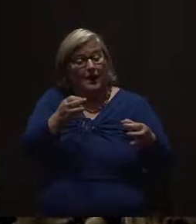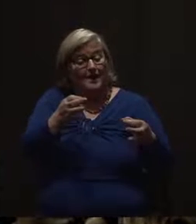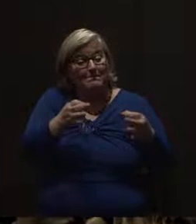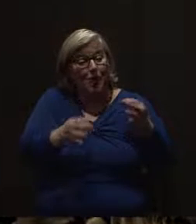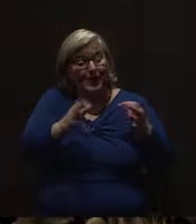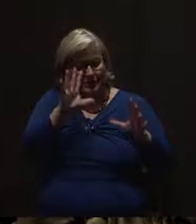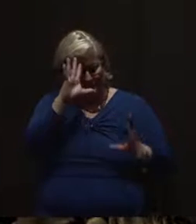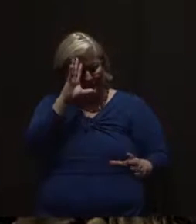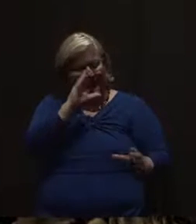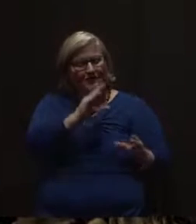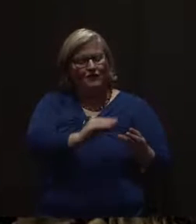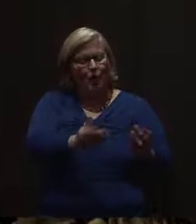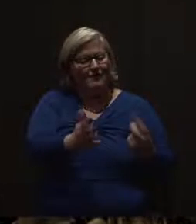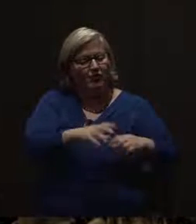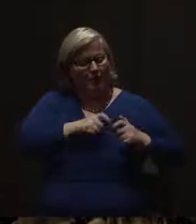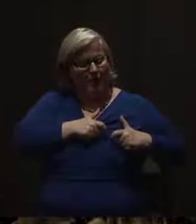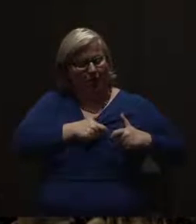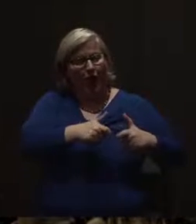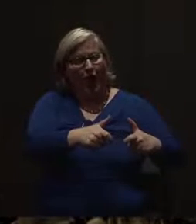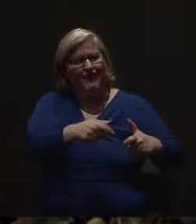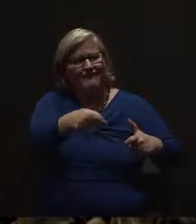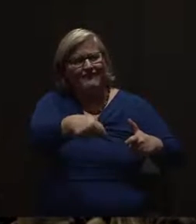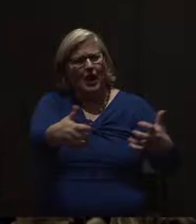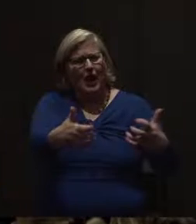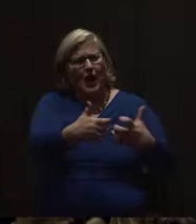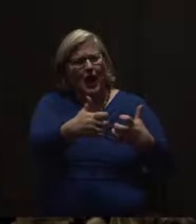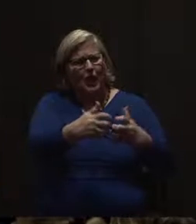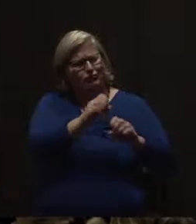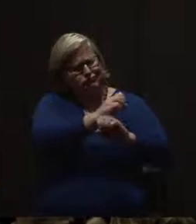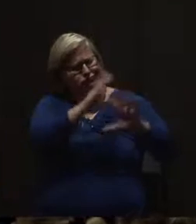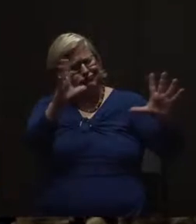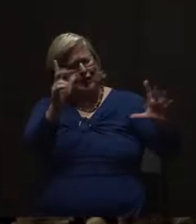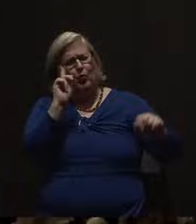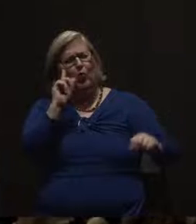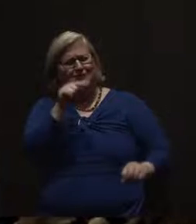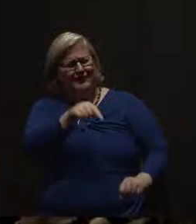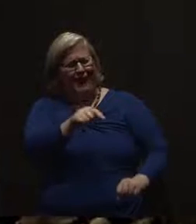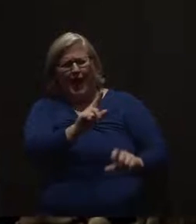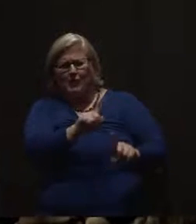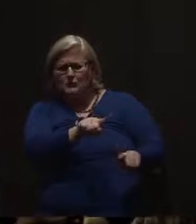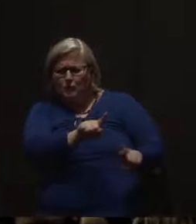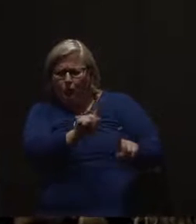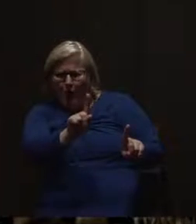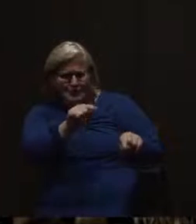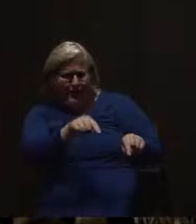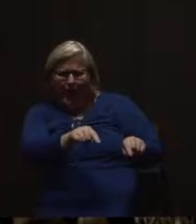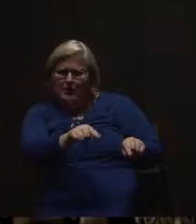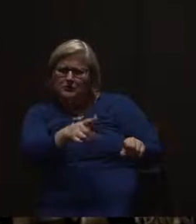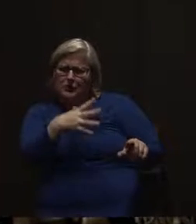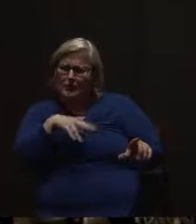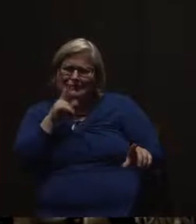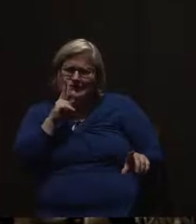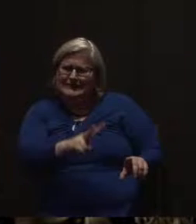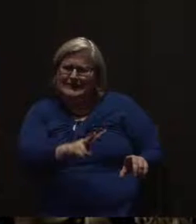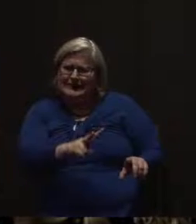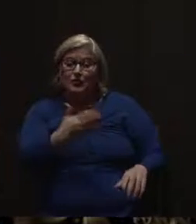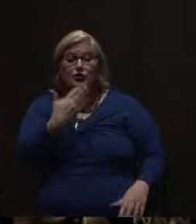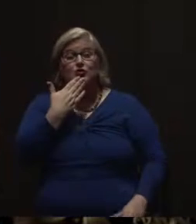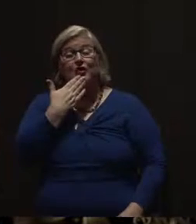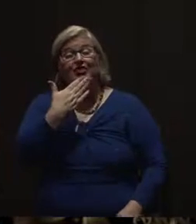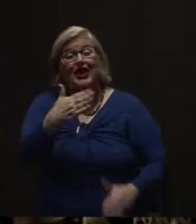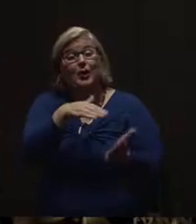love? And how could that look like? So thank you for bringing these questions to us,